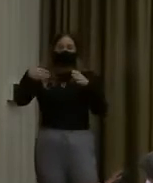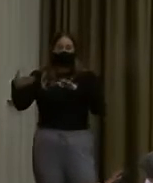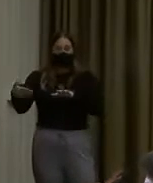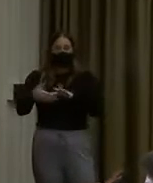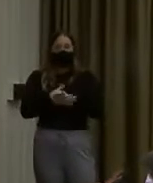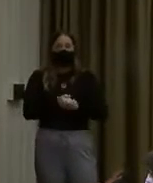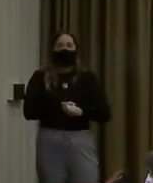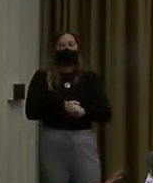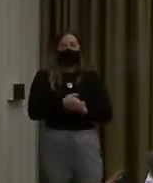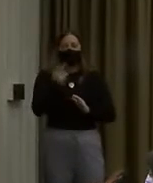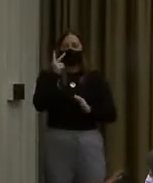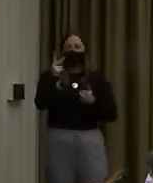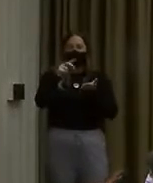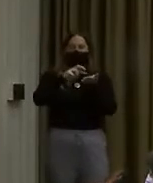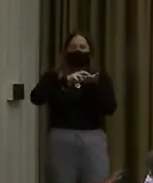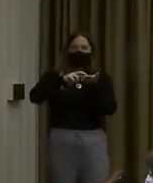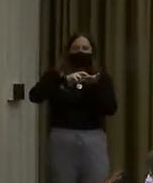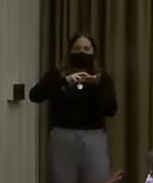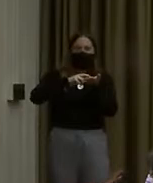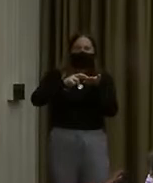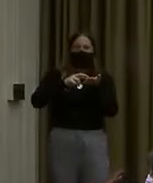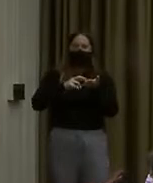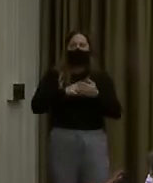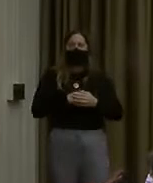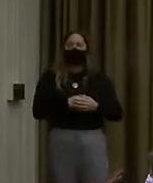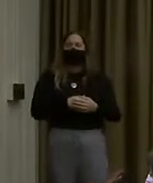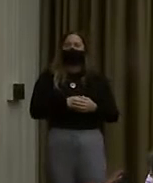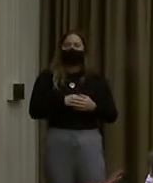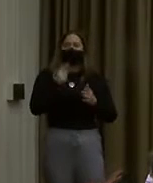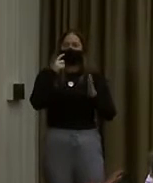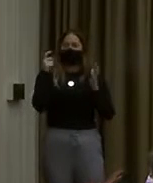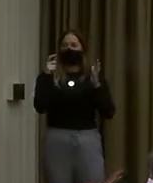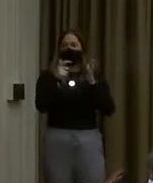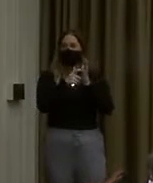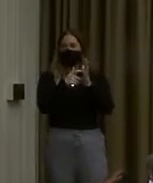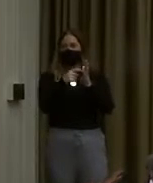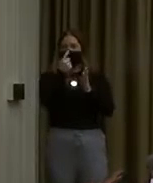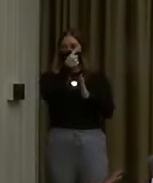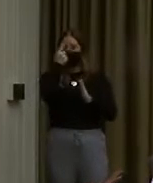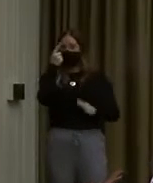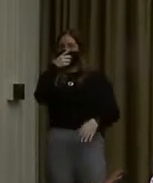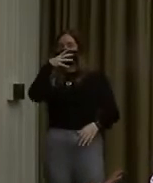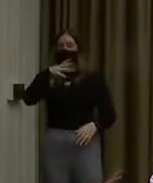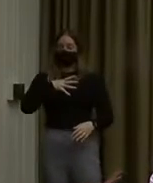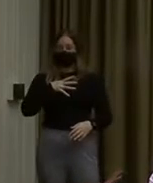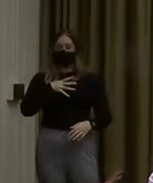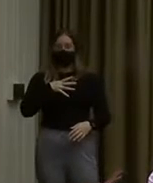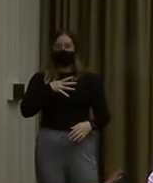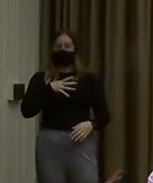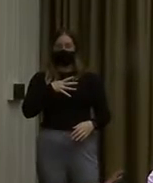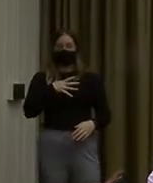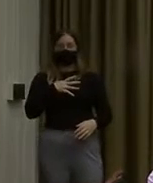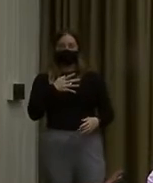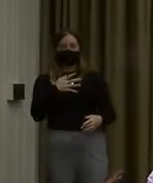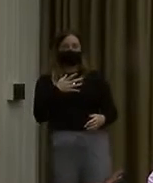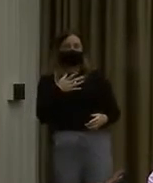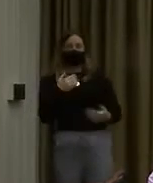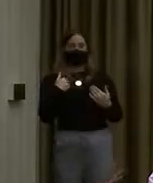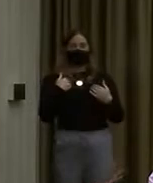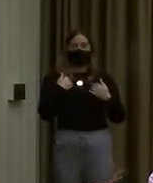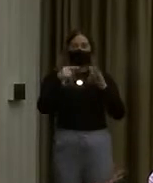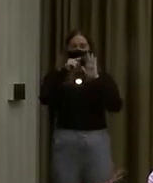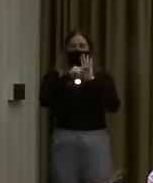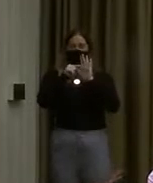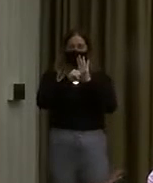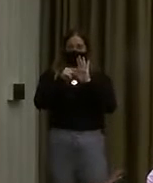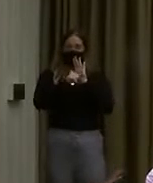the research of these epigeneticists, they have been able to identify that Black women who have triple-negative breast cancer, they